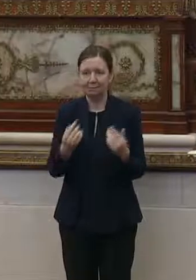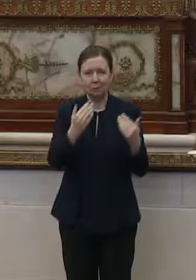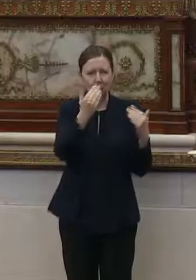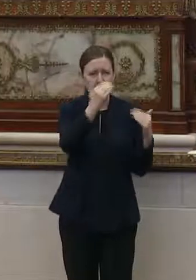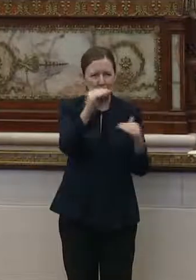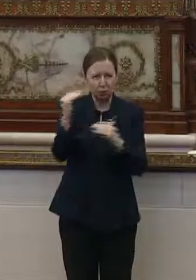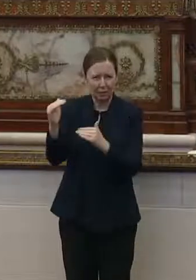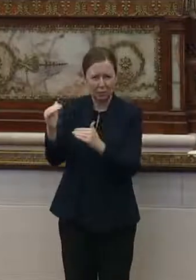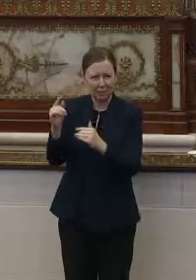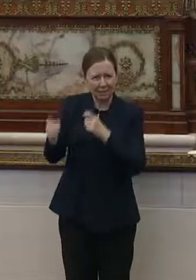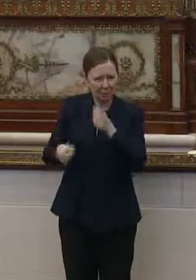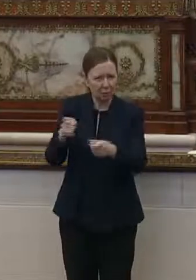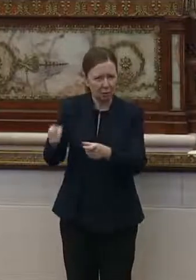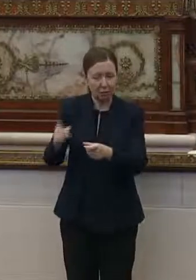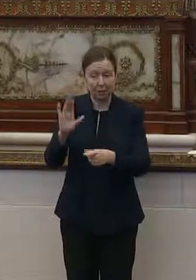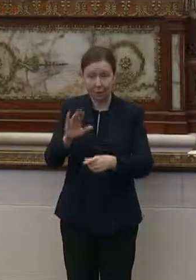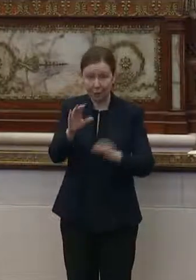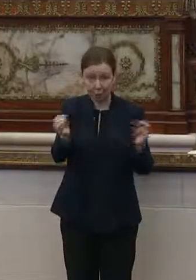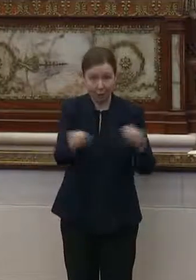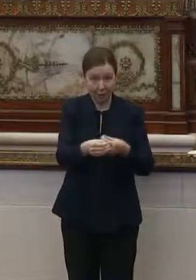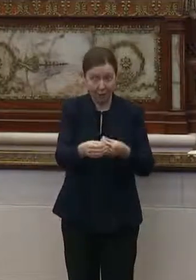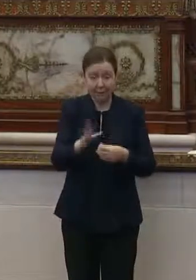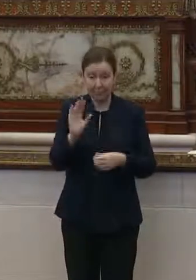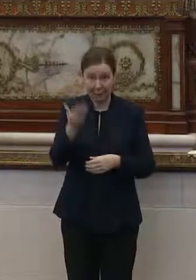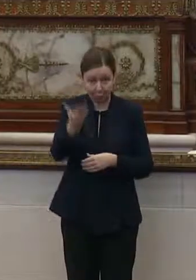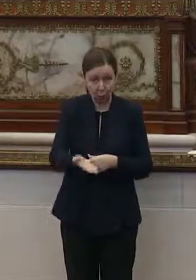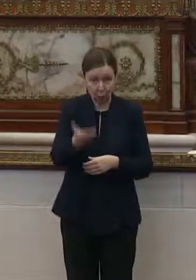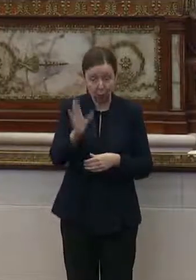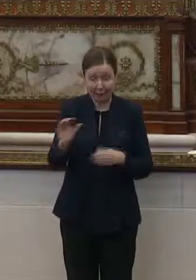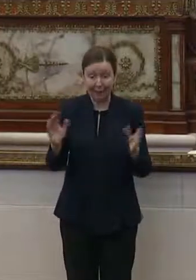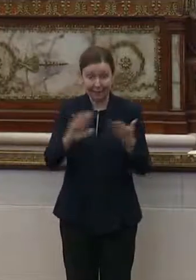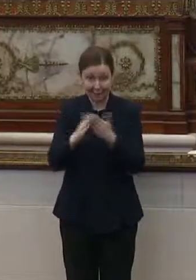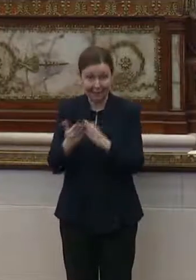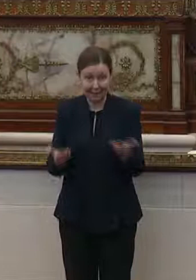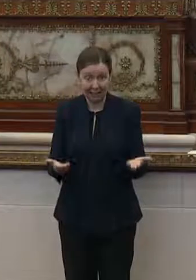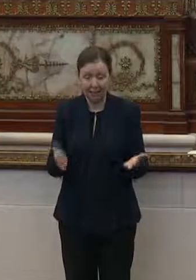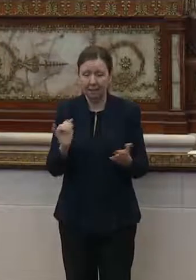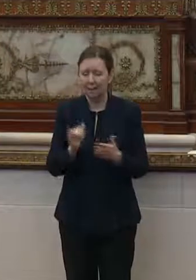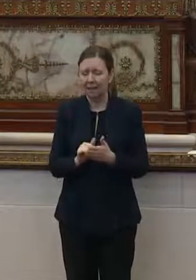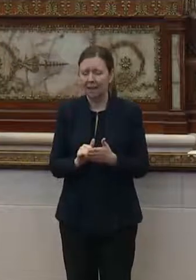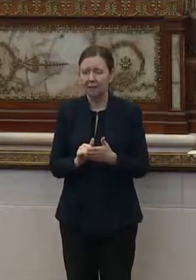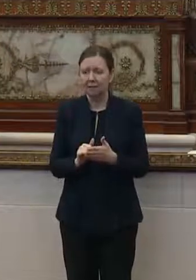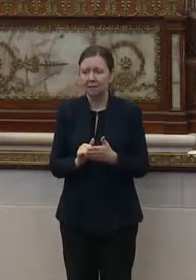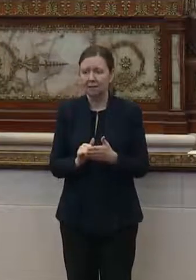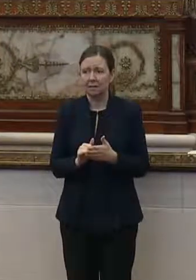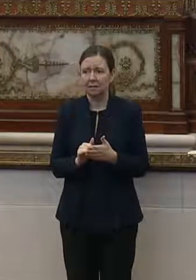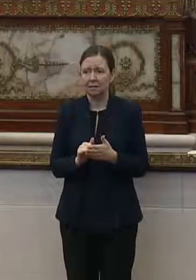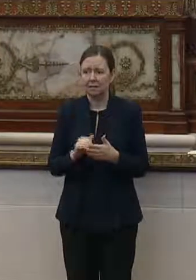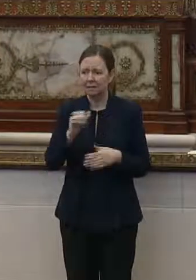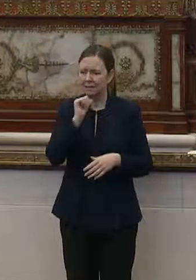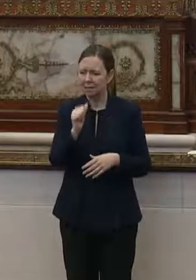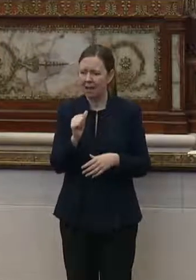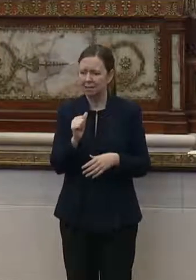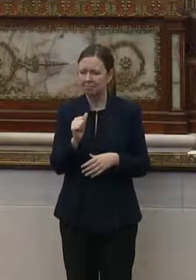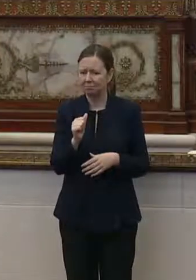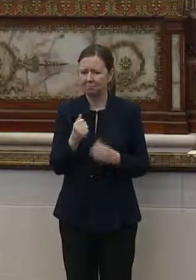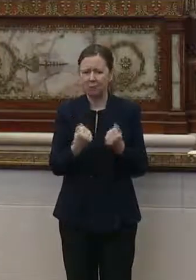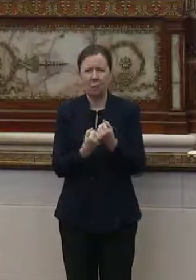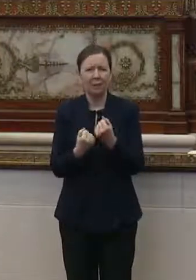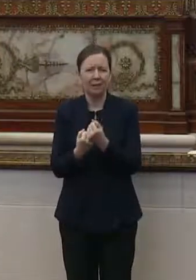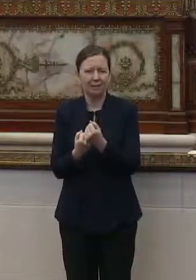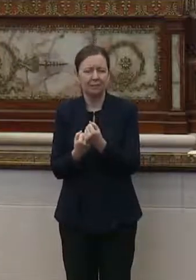restrictions issued by your office, by you, by the city, that did not, it was not